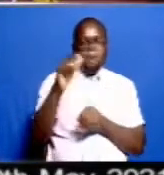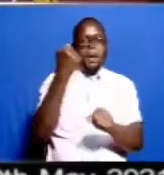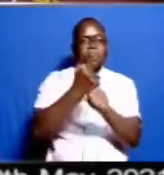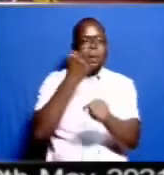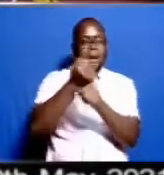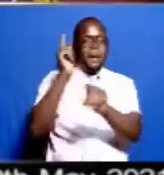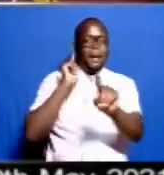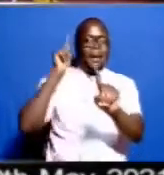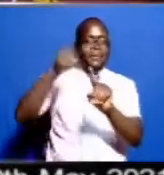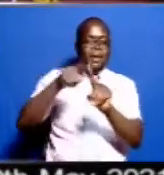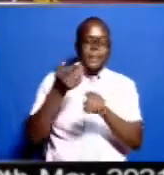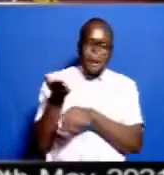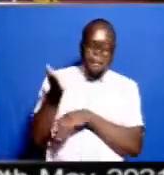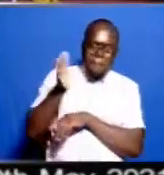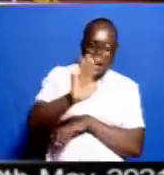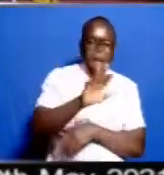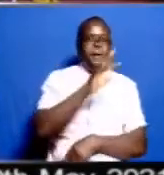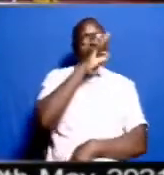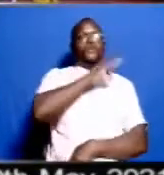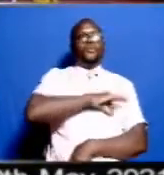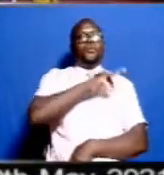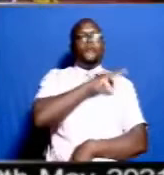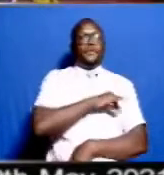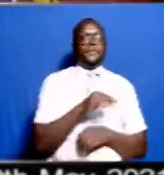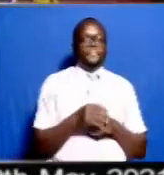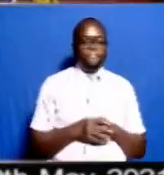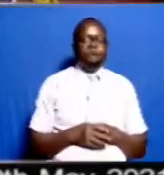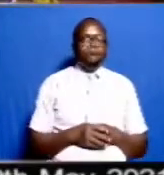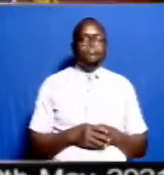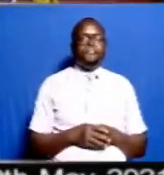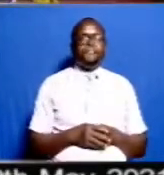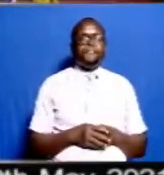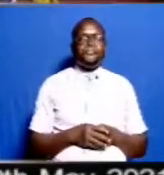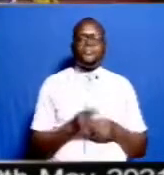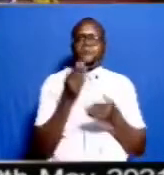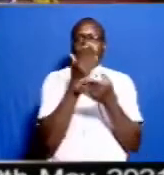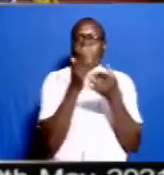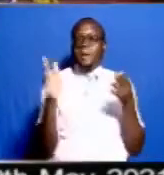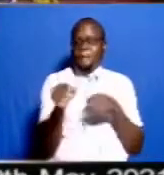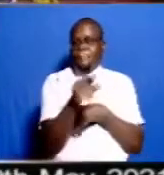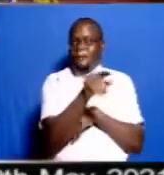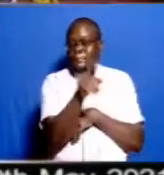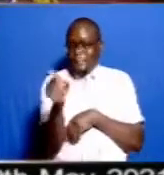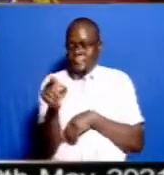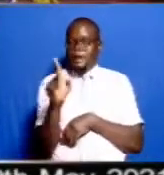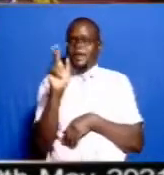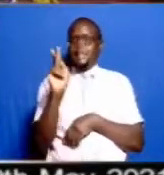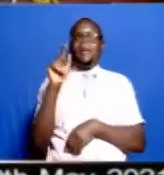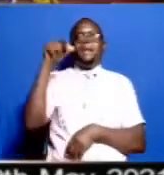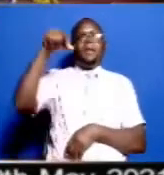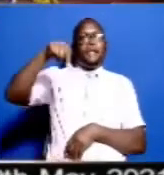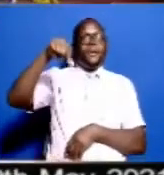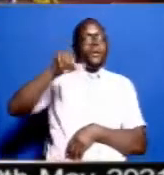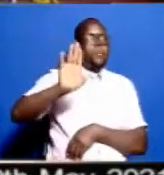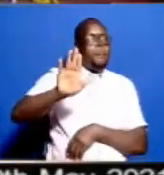until it returns to profitability. Some of the subsidiaries of the Kenya Airways are